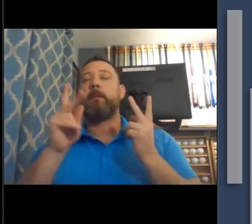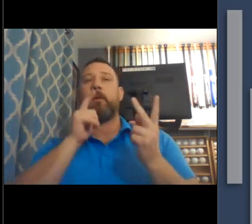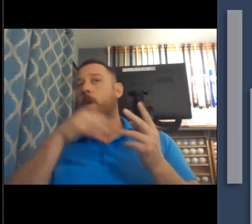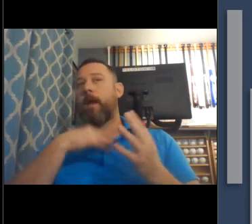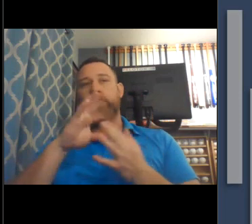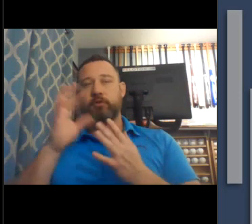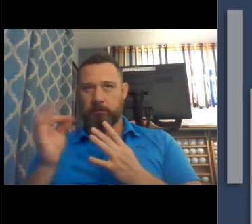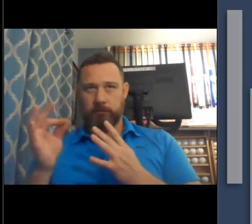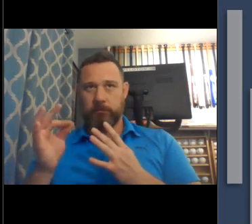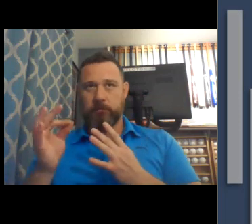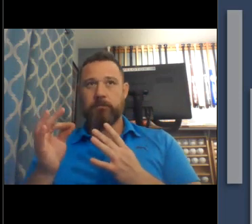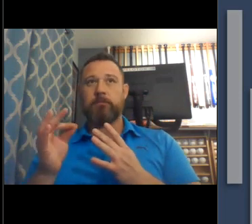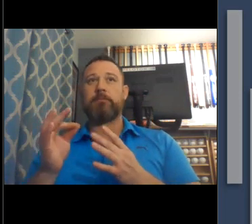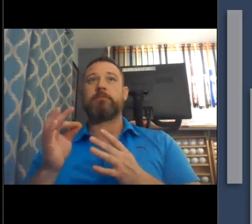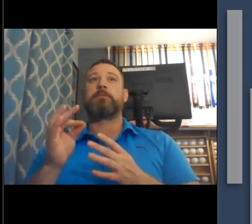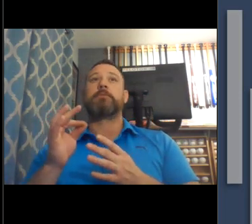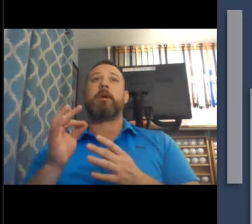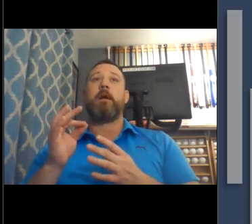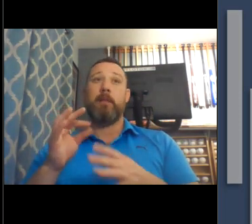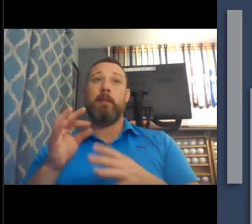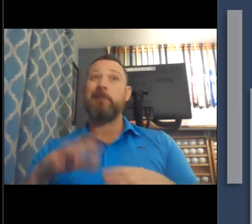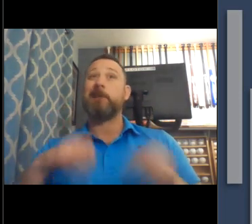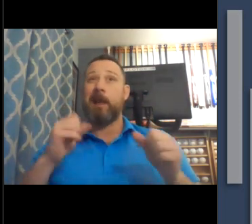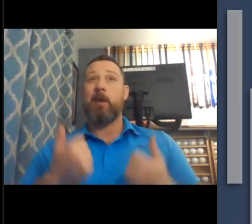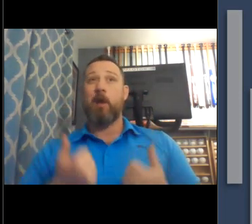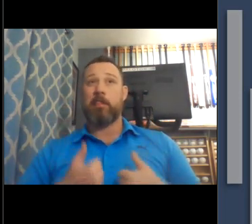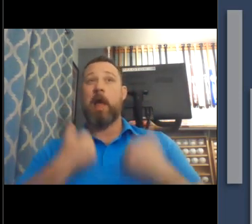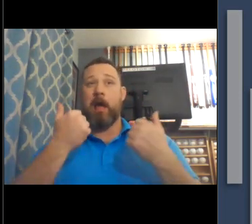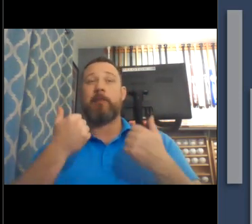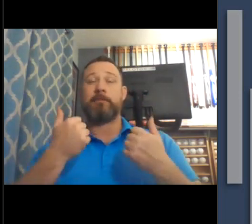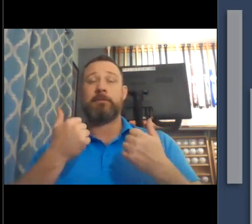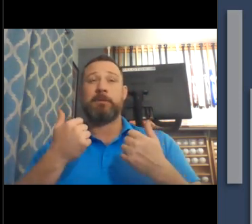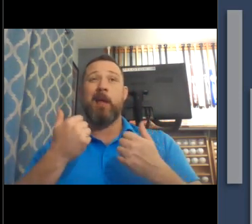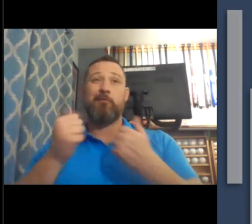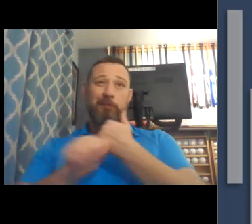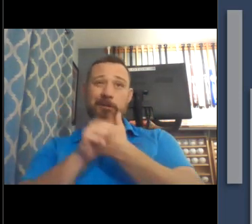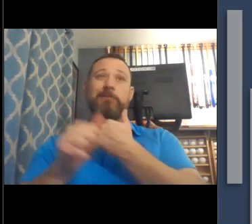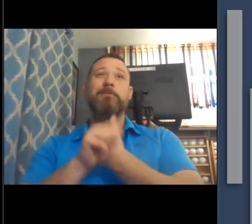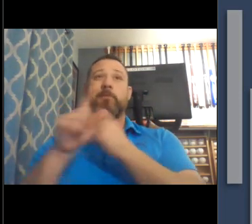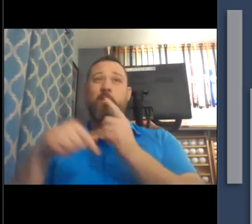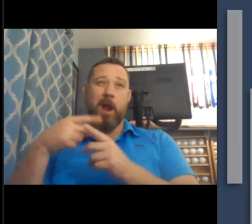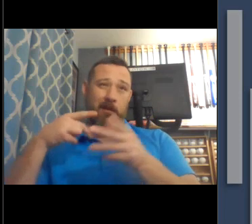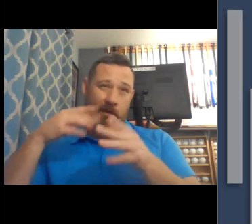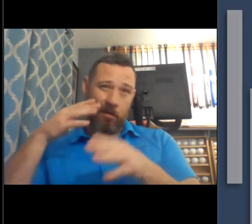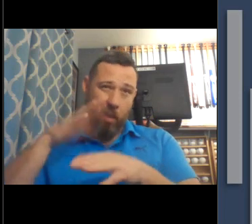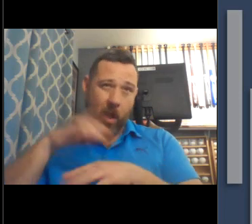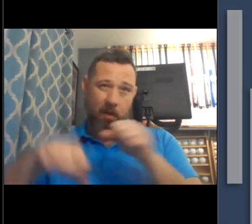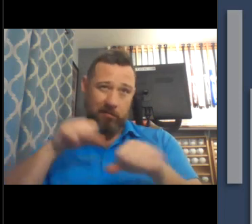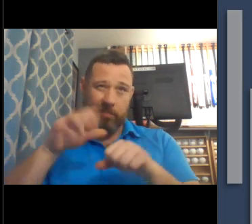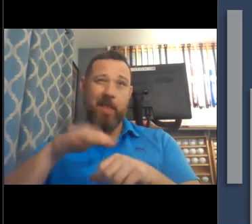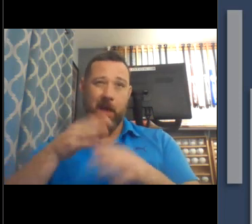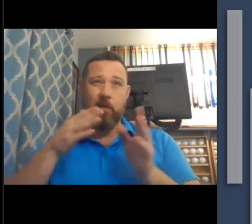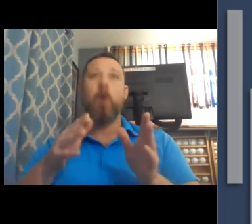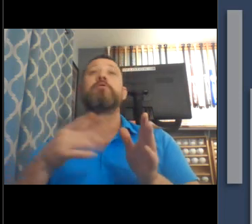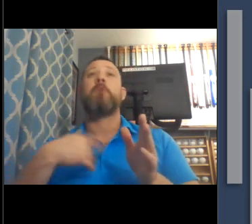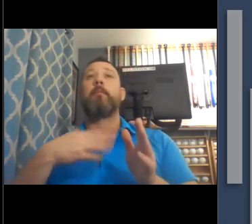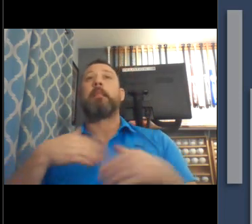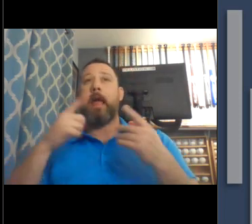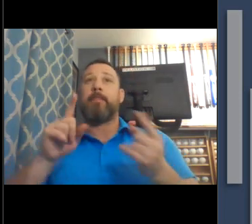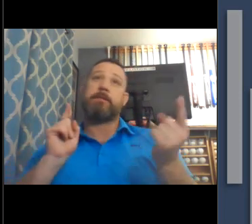they truly take their lives into their own hands when they do. So I'm glad this met your high